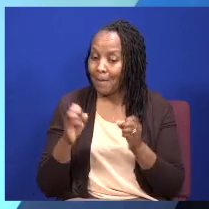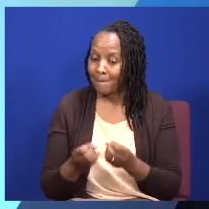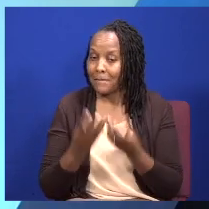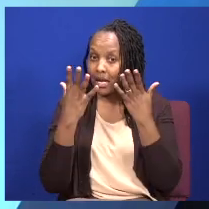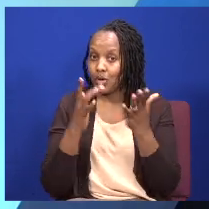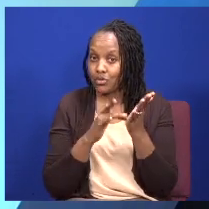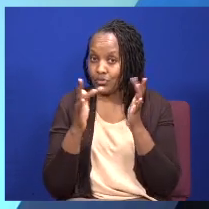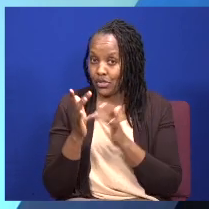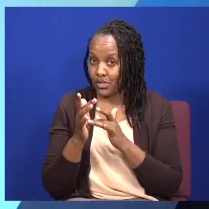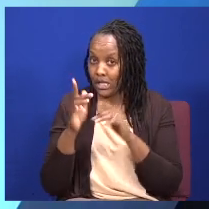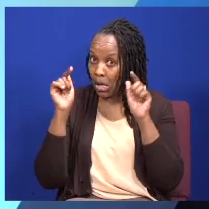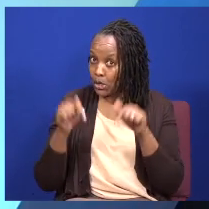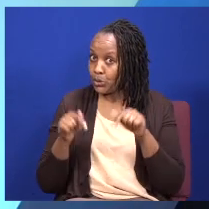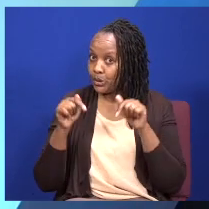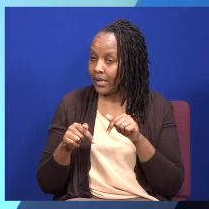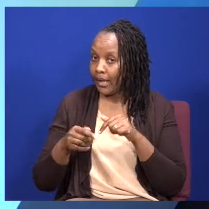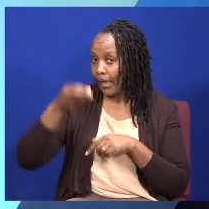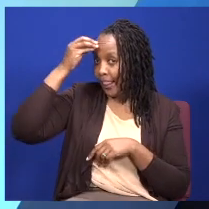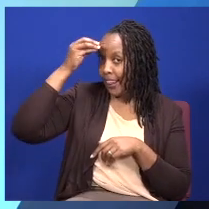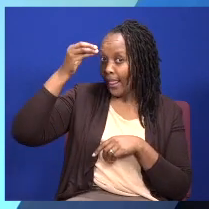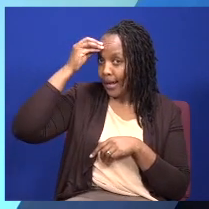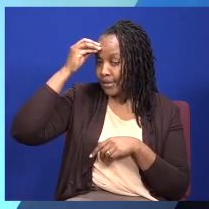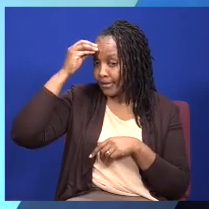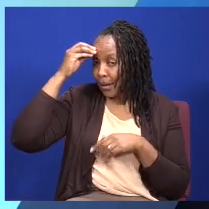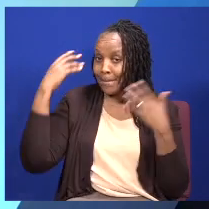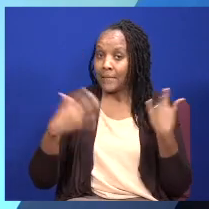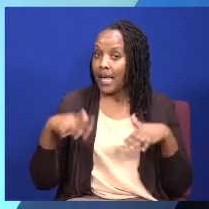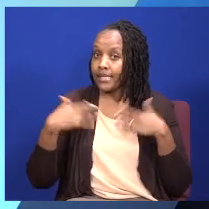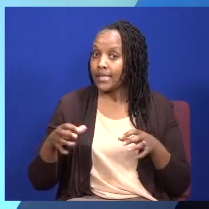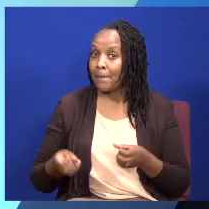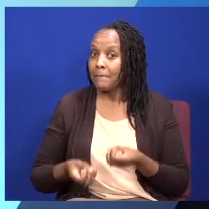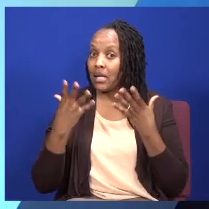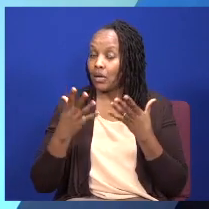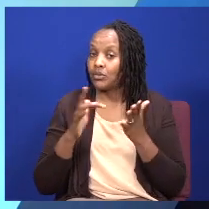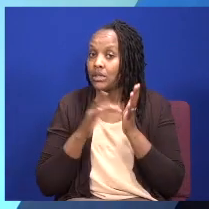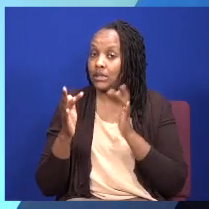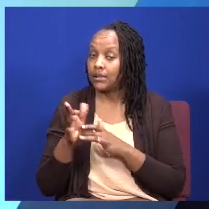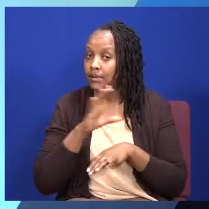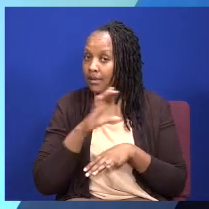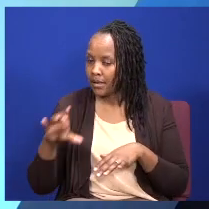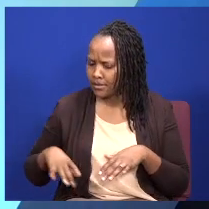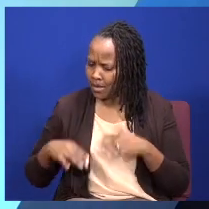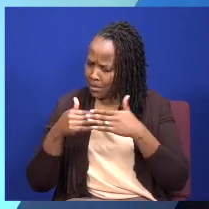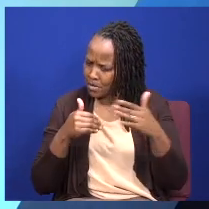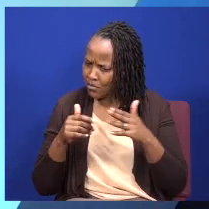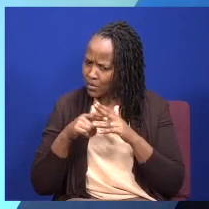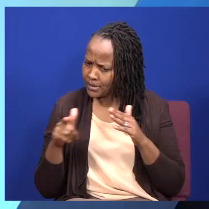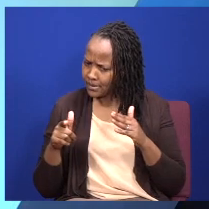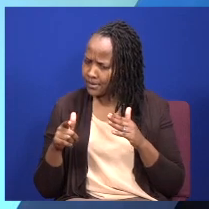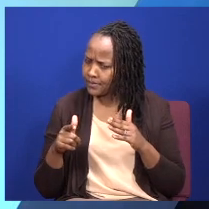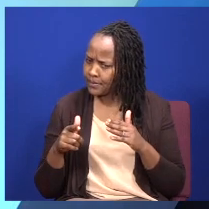And today we want to learn about yet another amazing miracle of Jesus Christ. Now before we begin, we want to